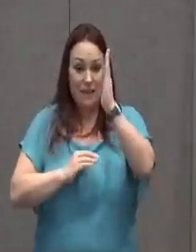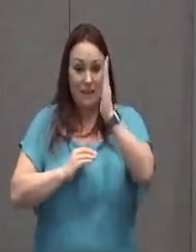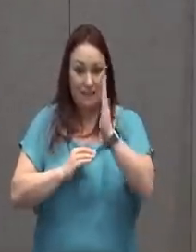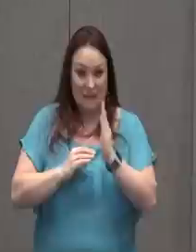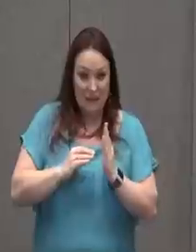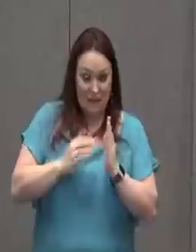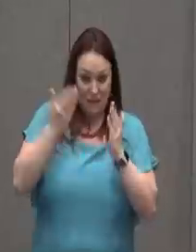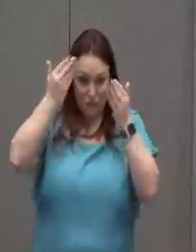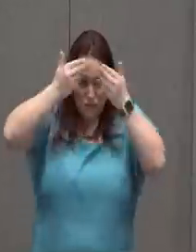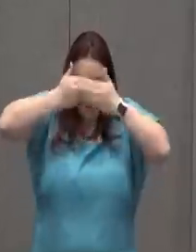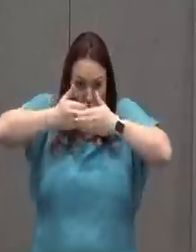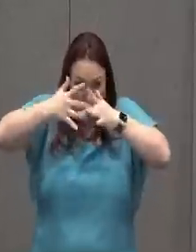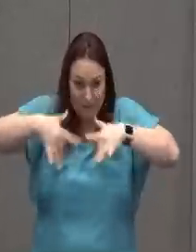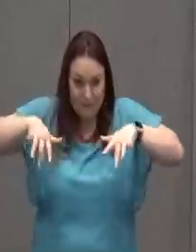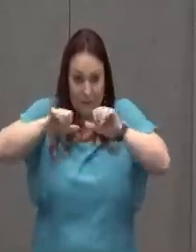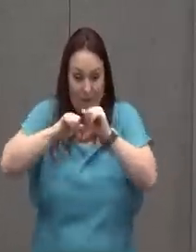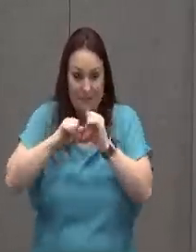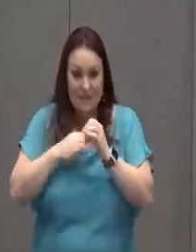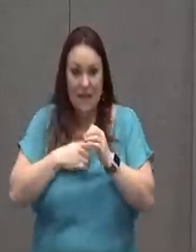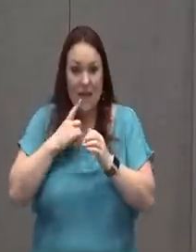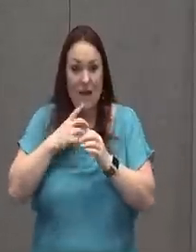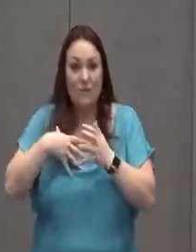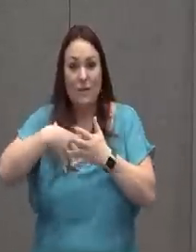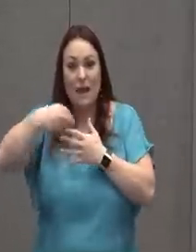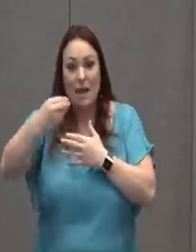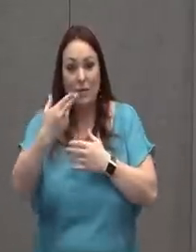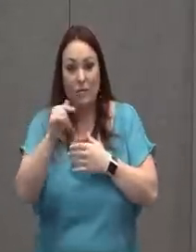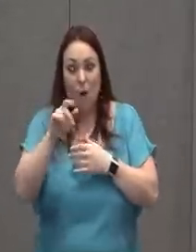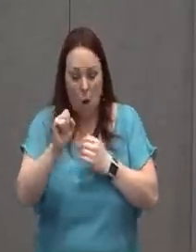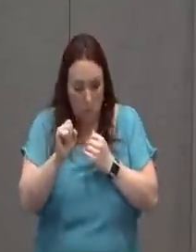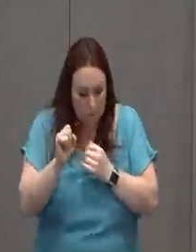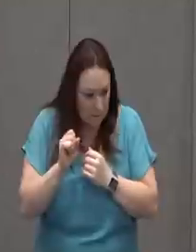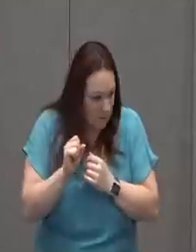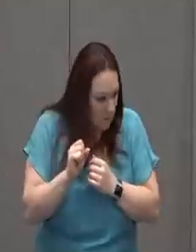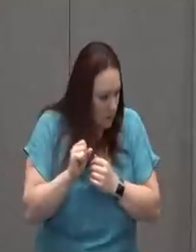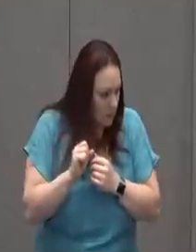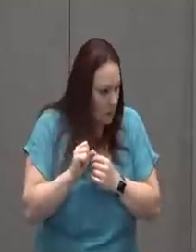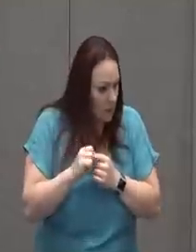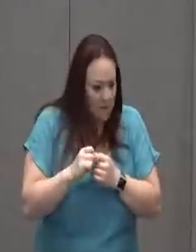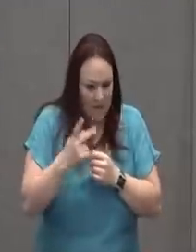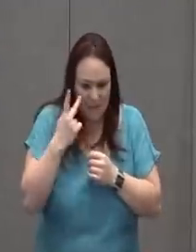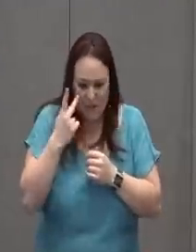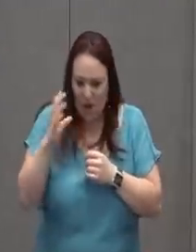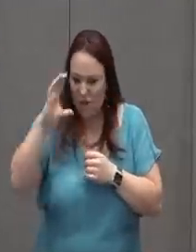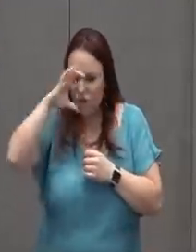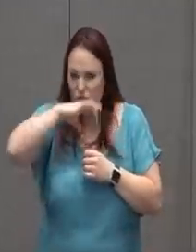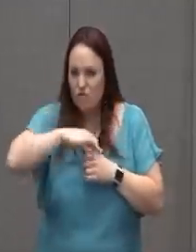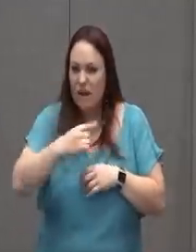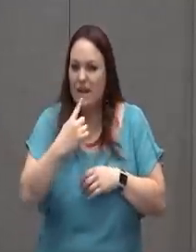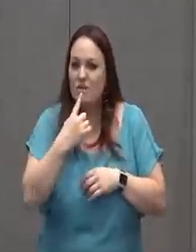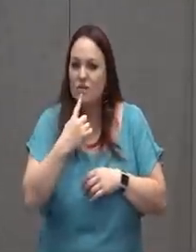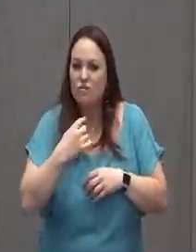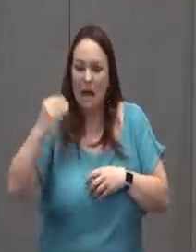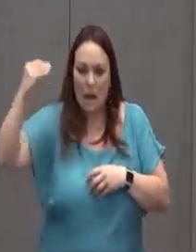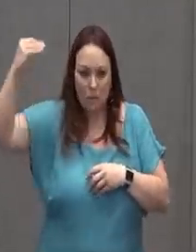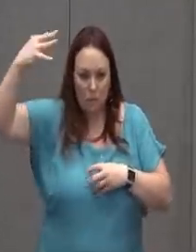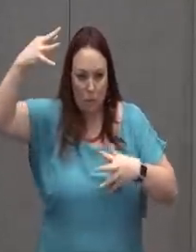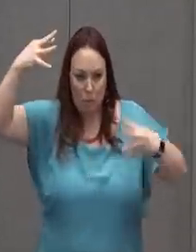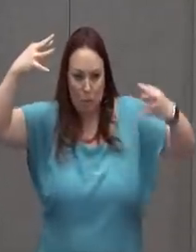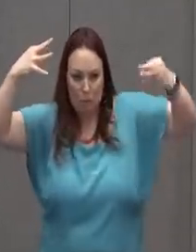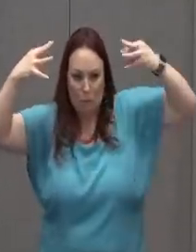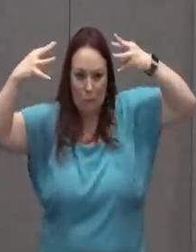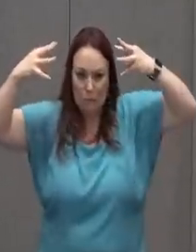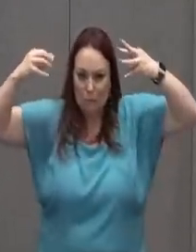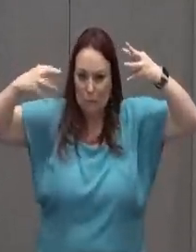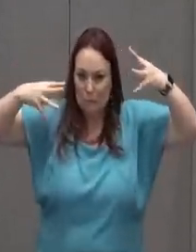dark space. When the ants climbed out of the holes, they were surrounded by a strange red glow. It seemed